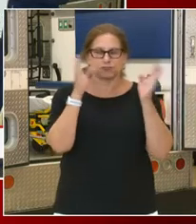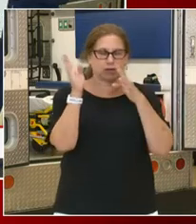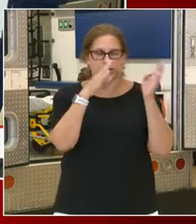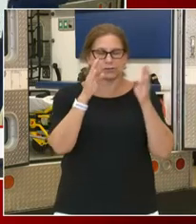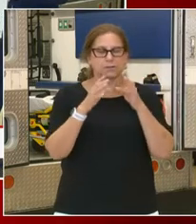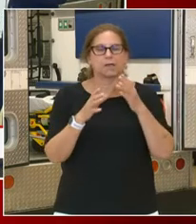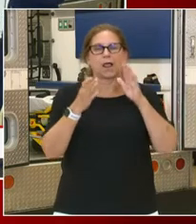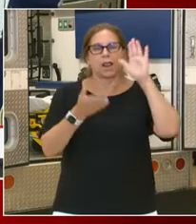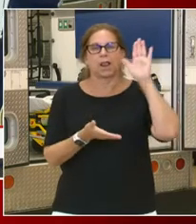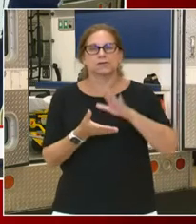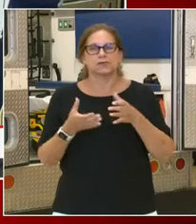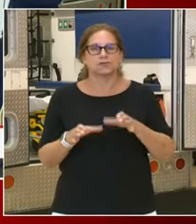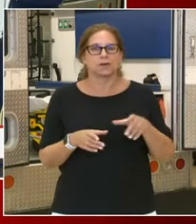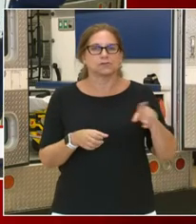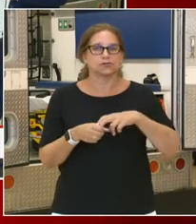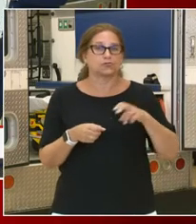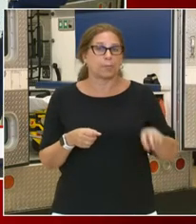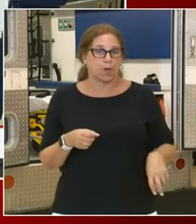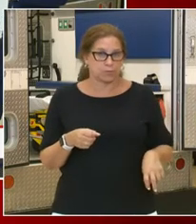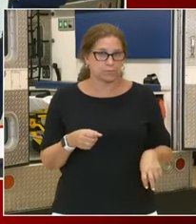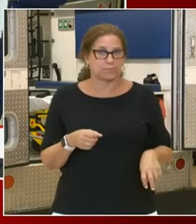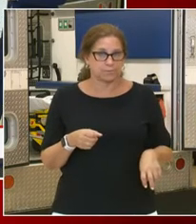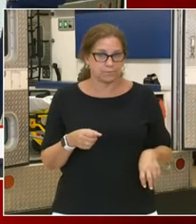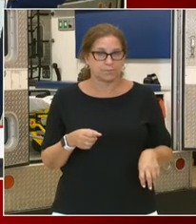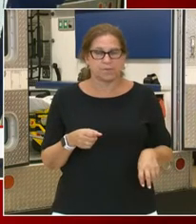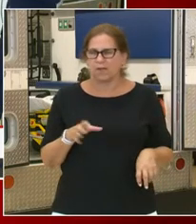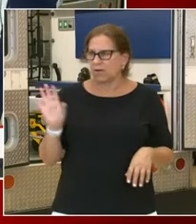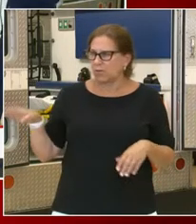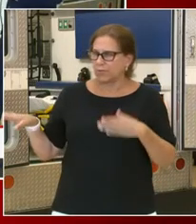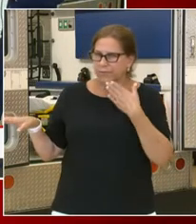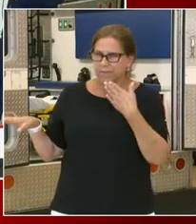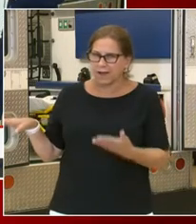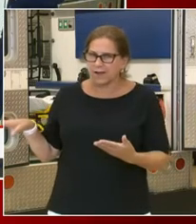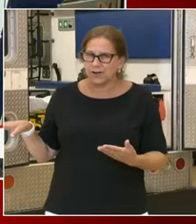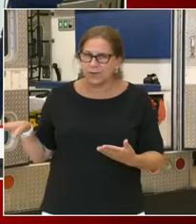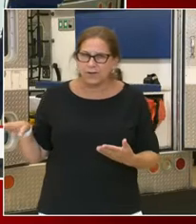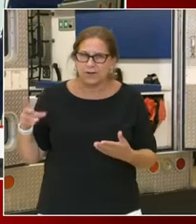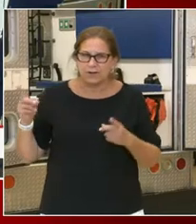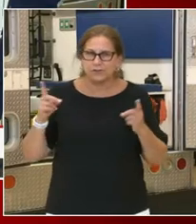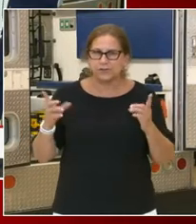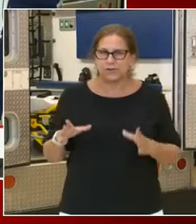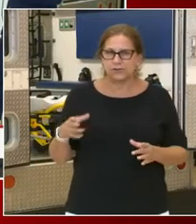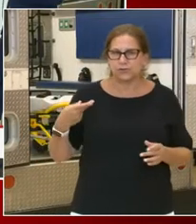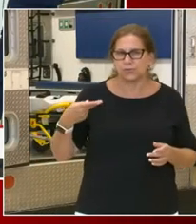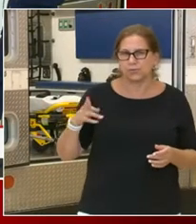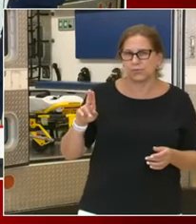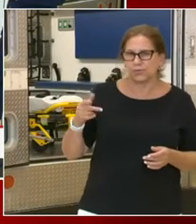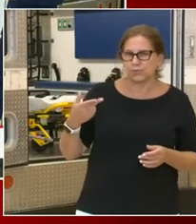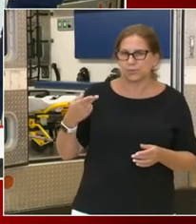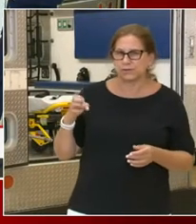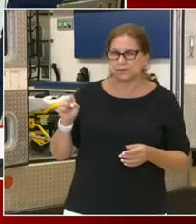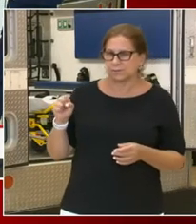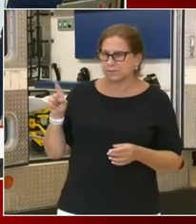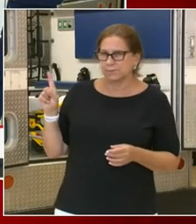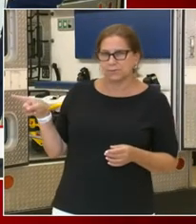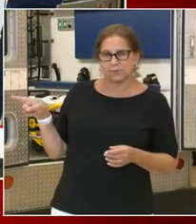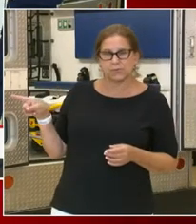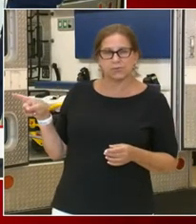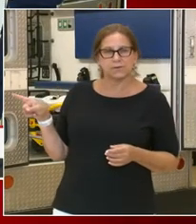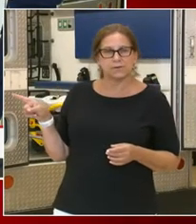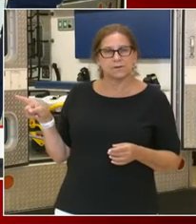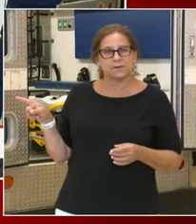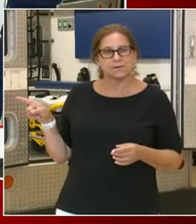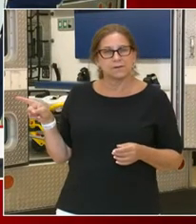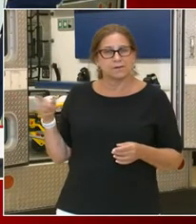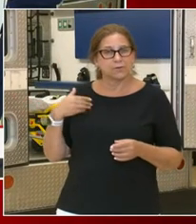Director, first, I just want to say thank you to you and your staff who've worked tremendously throughout the pandemic in an unprecedented level to make sure that